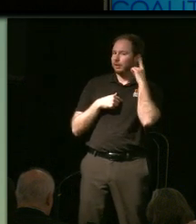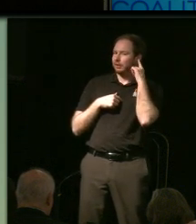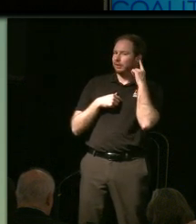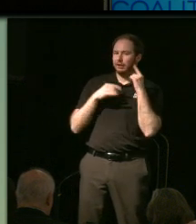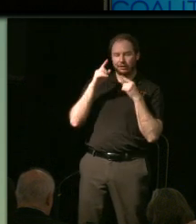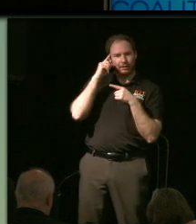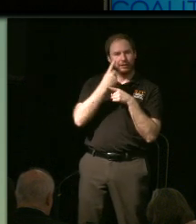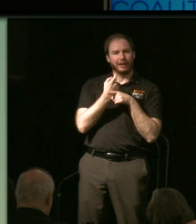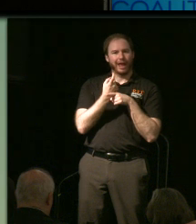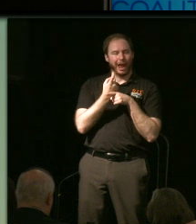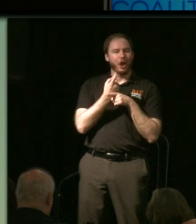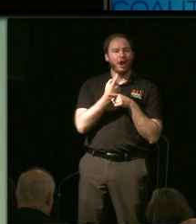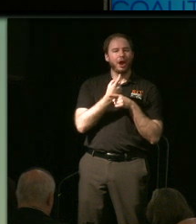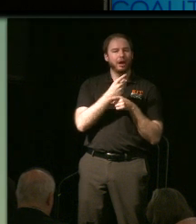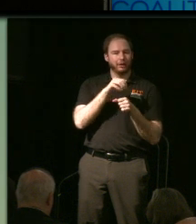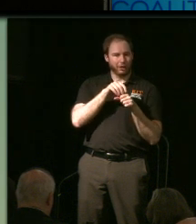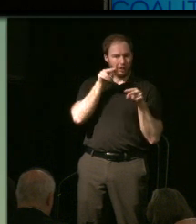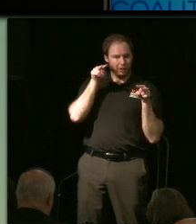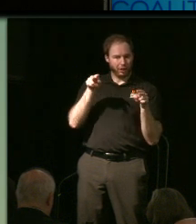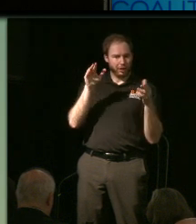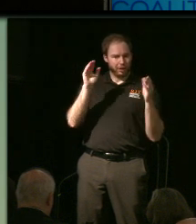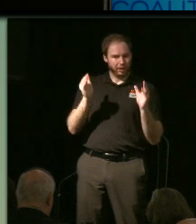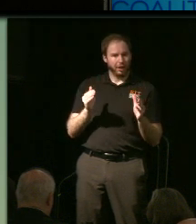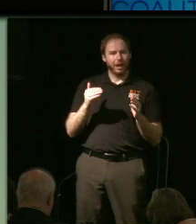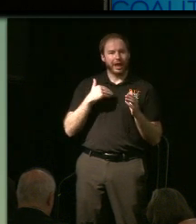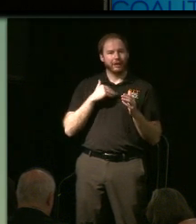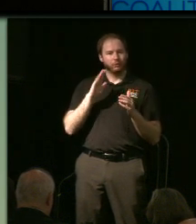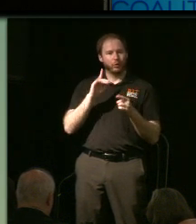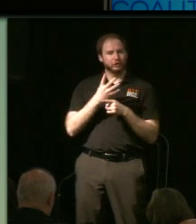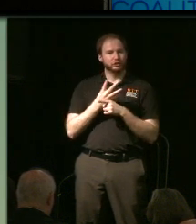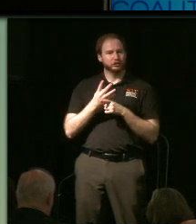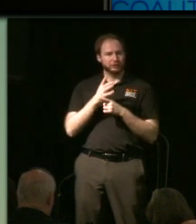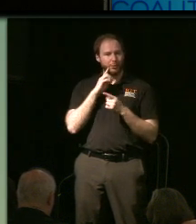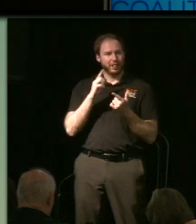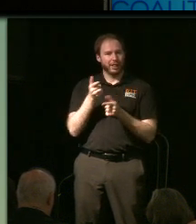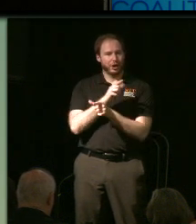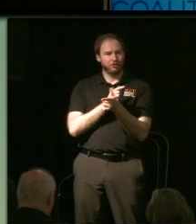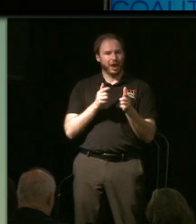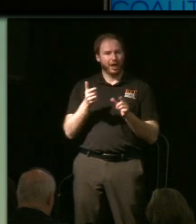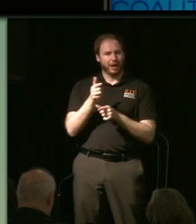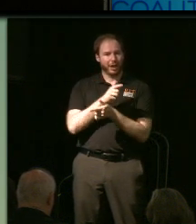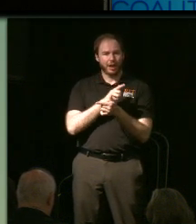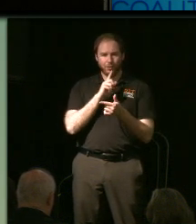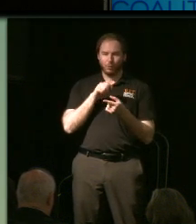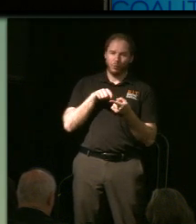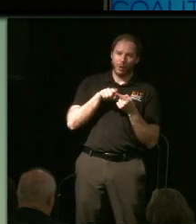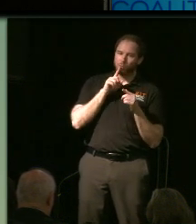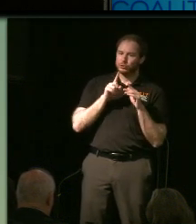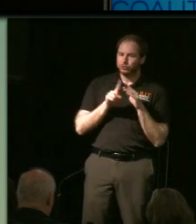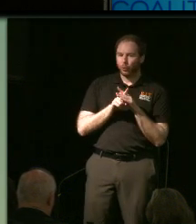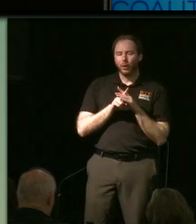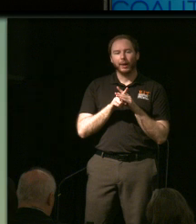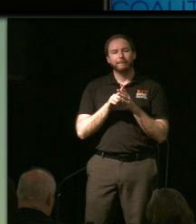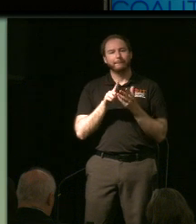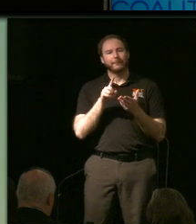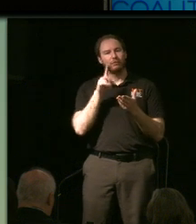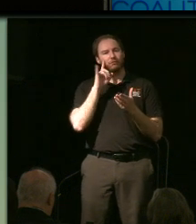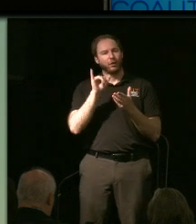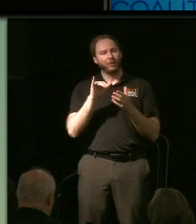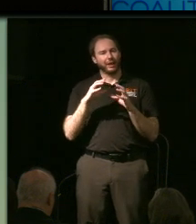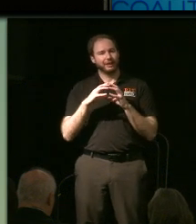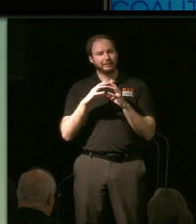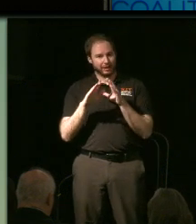ear. And if you look, you can see where all these different genes interact, and they show up at different times in the development of these cells, but